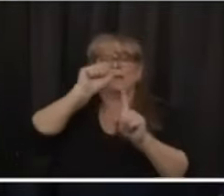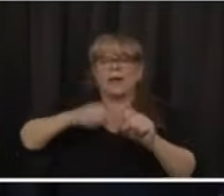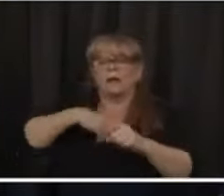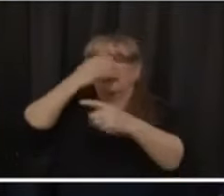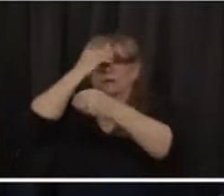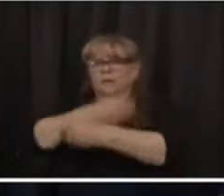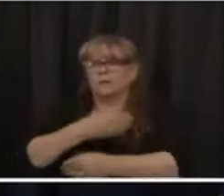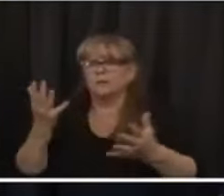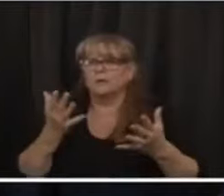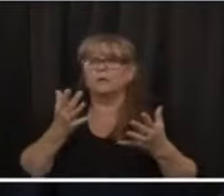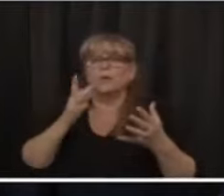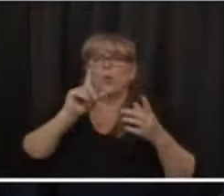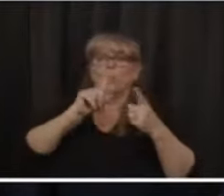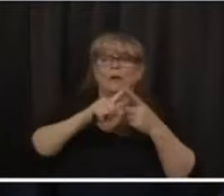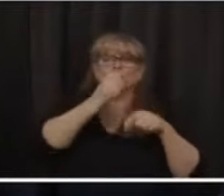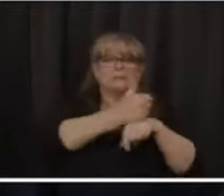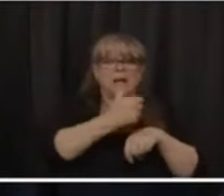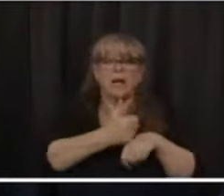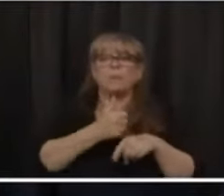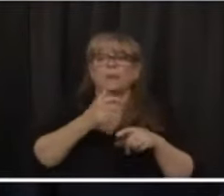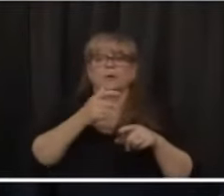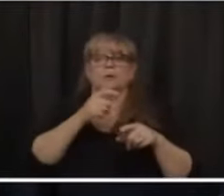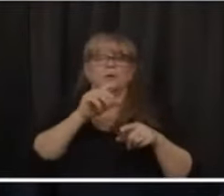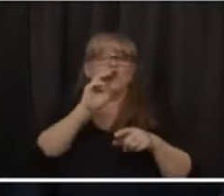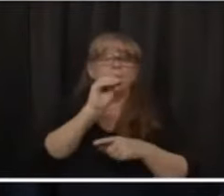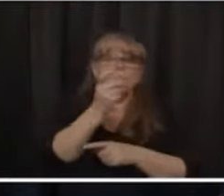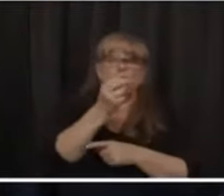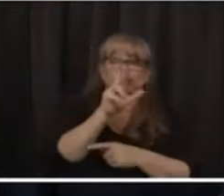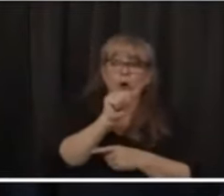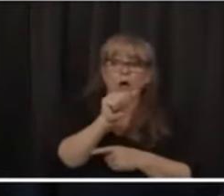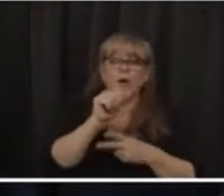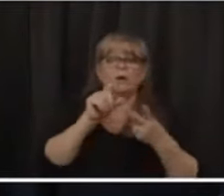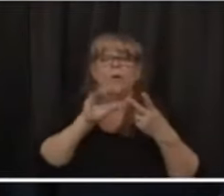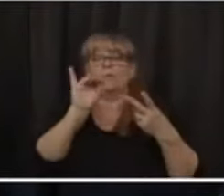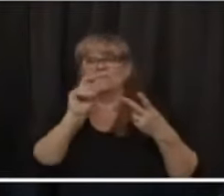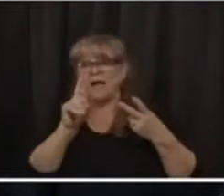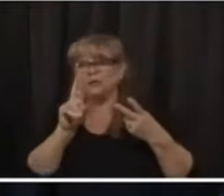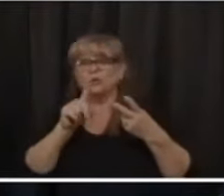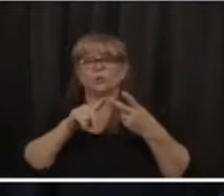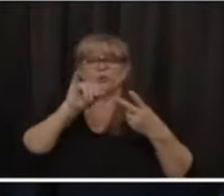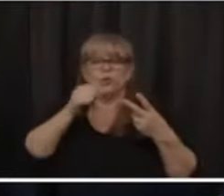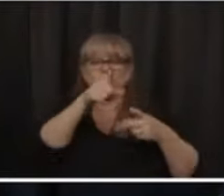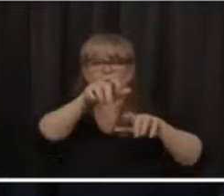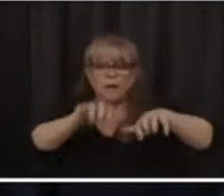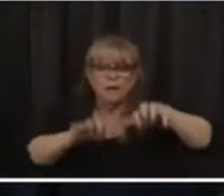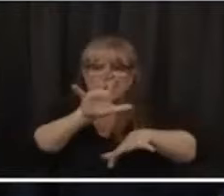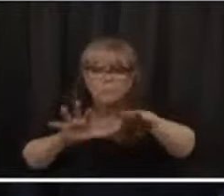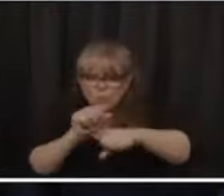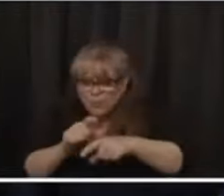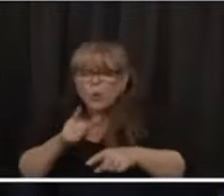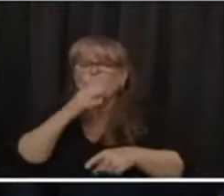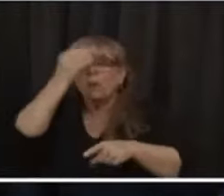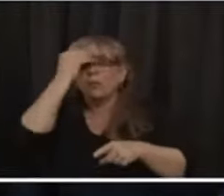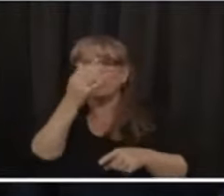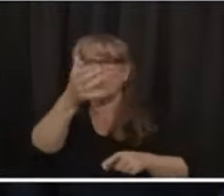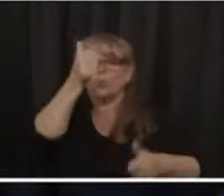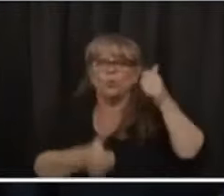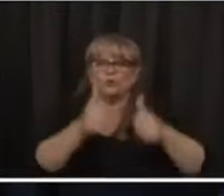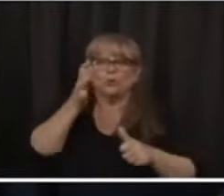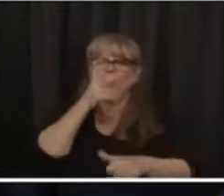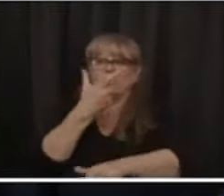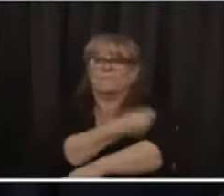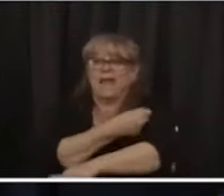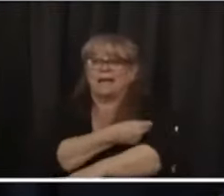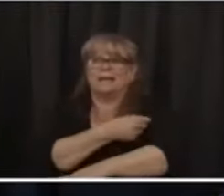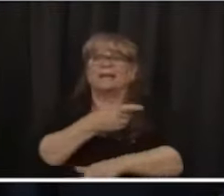know, is it Moderna or is it Pfizer? Is it Johnson & Johnson? And you can't pick at the site, but you can pick